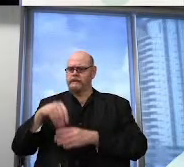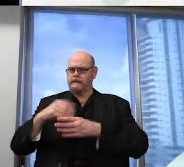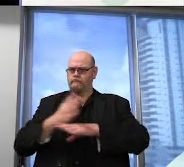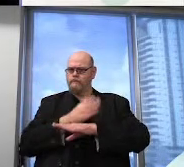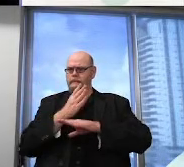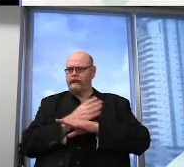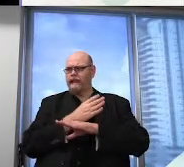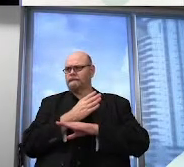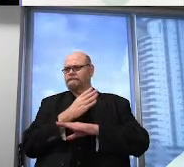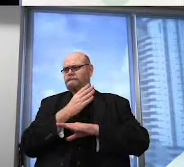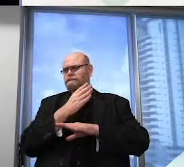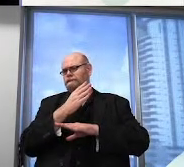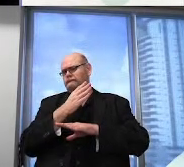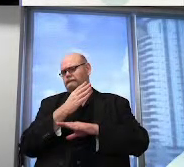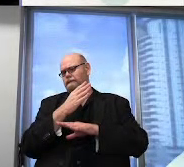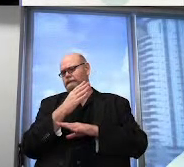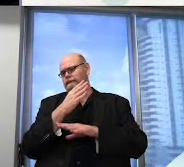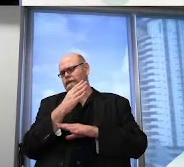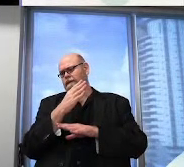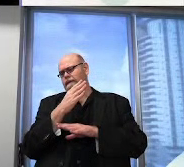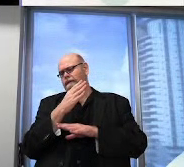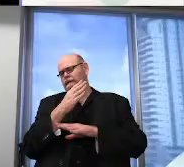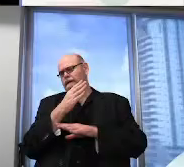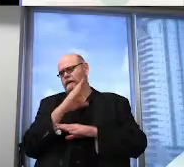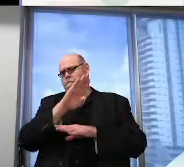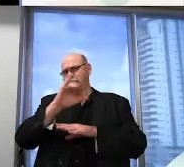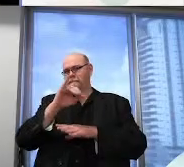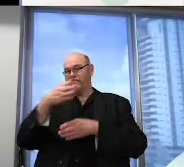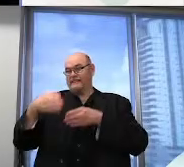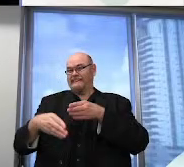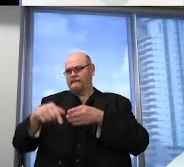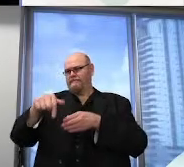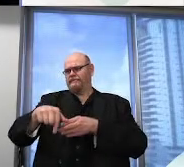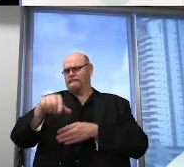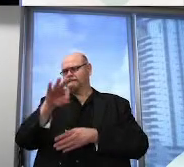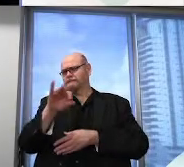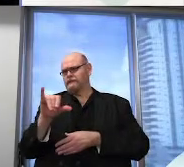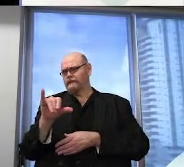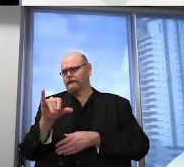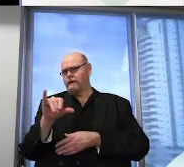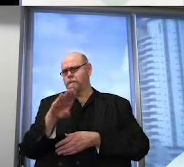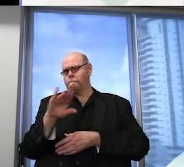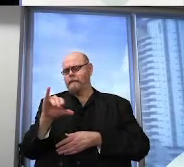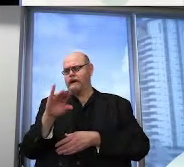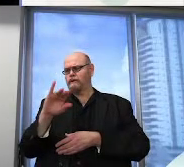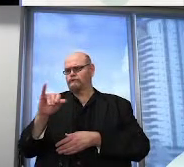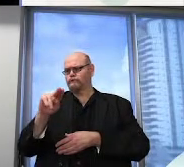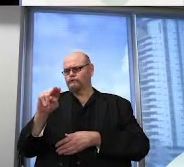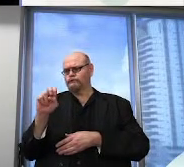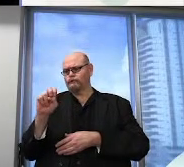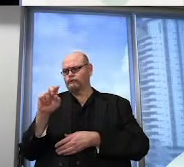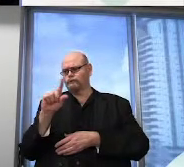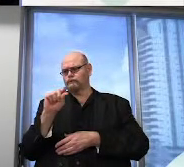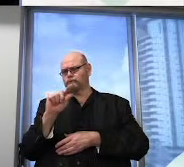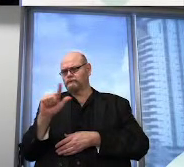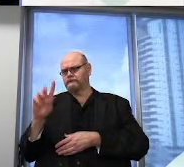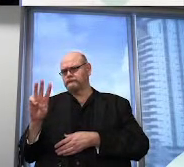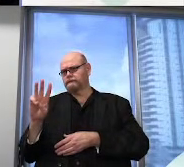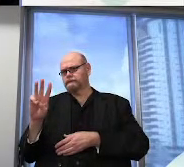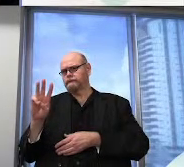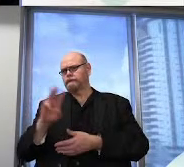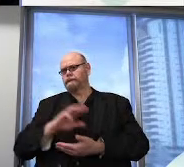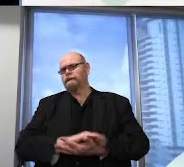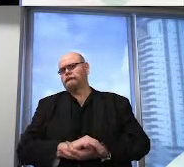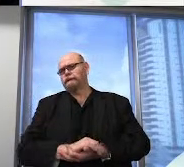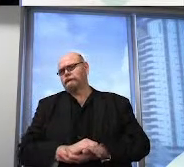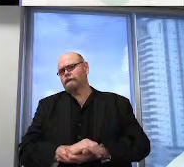in remediated state by the end of this fiscal year, by the end of June